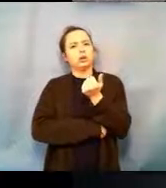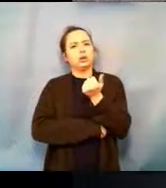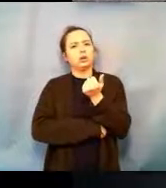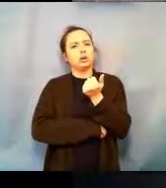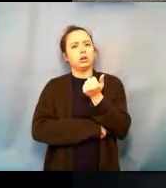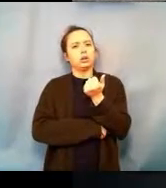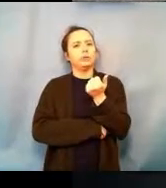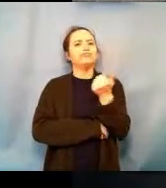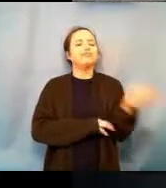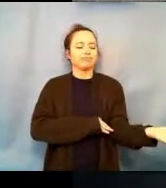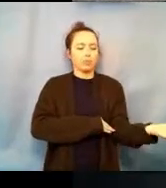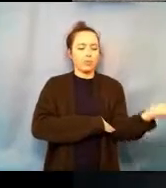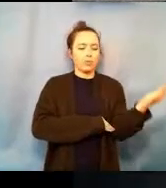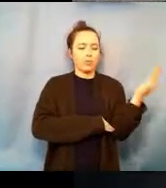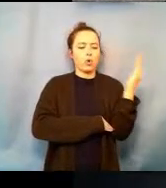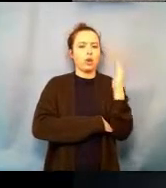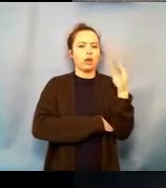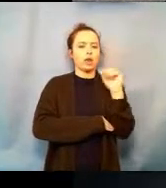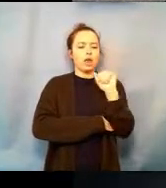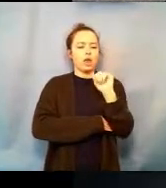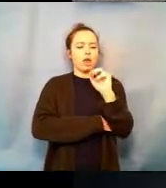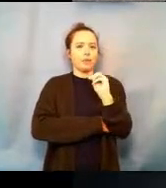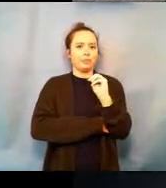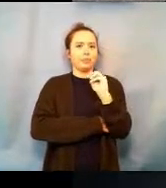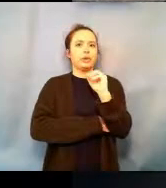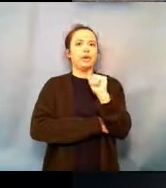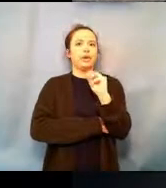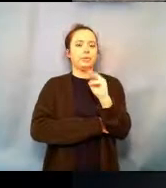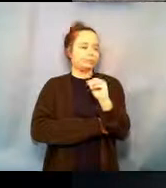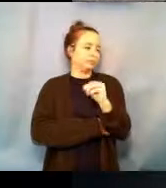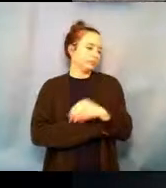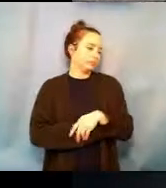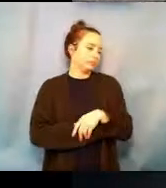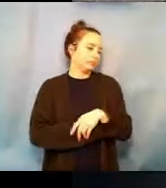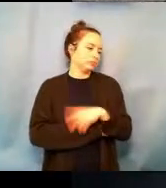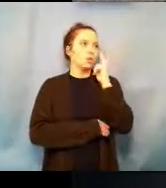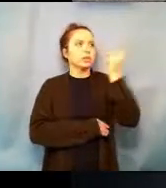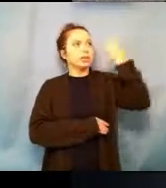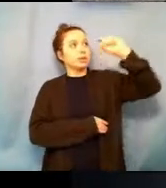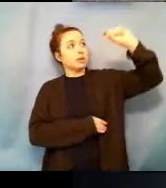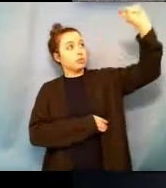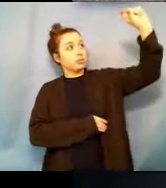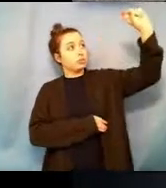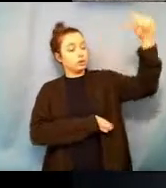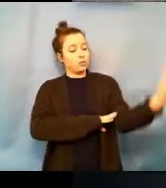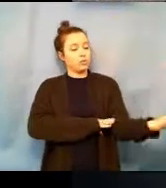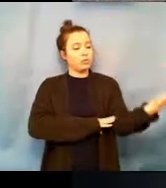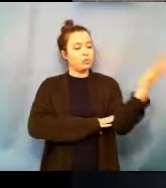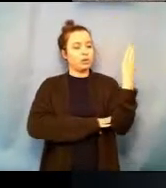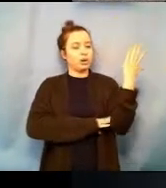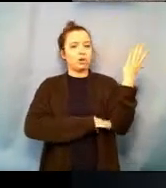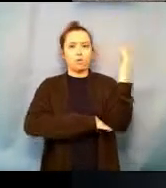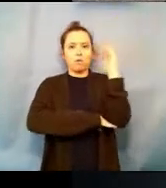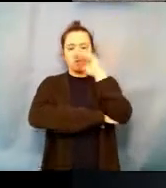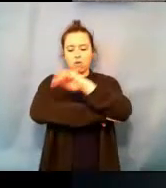Good, we do reading before lunch, so we do that in AM. Do you see the moon before lunch or after